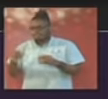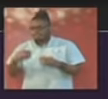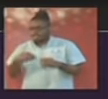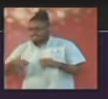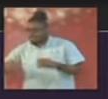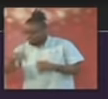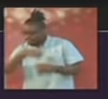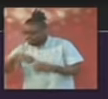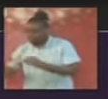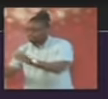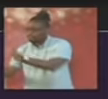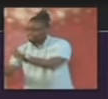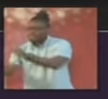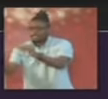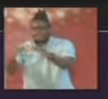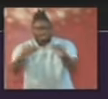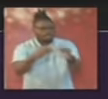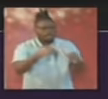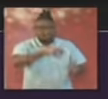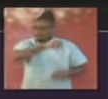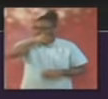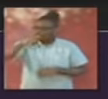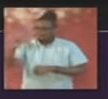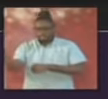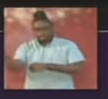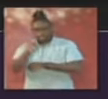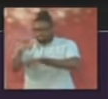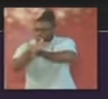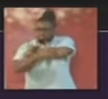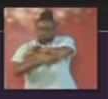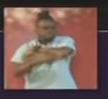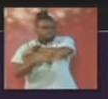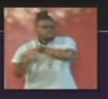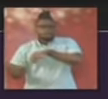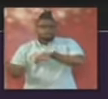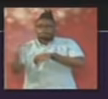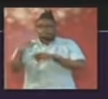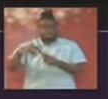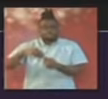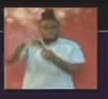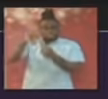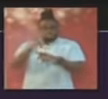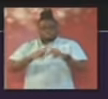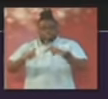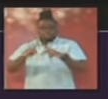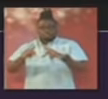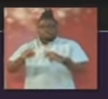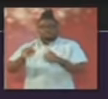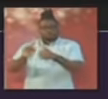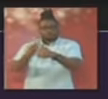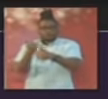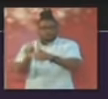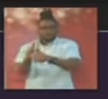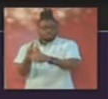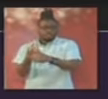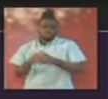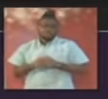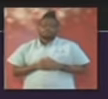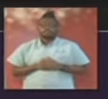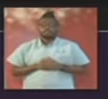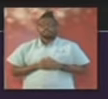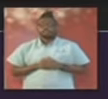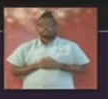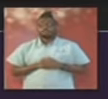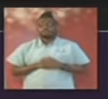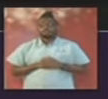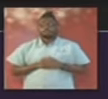and all of the priority persons who need them have access in this first phase. So, of course, the